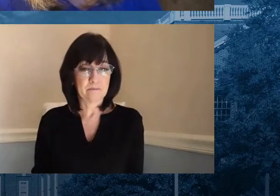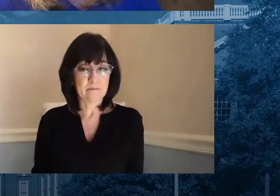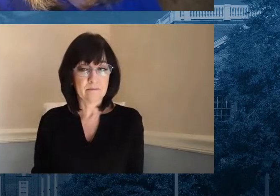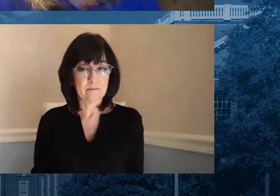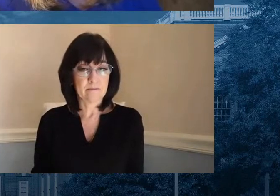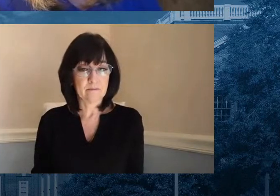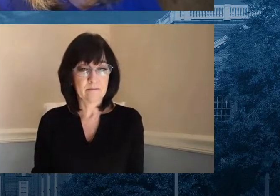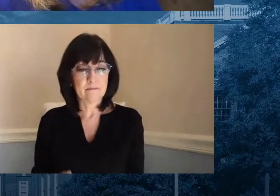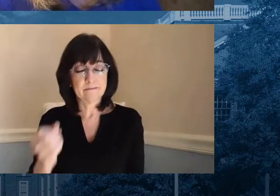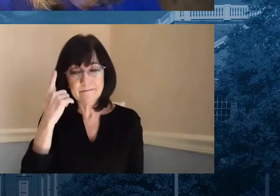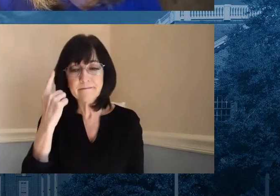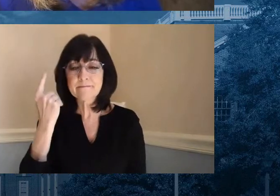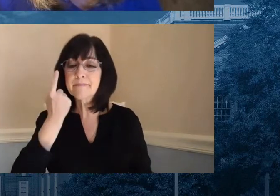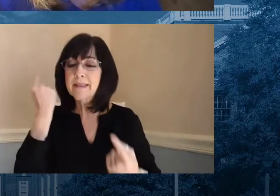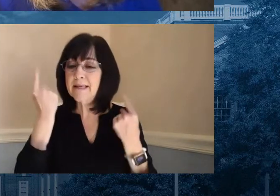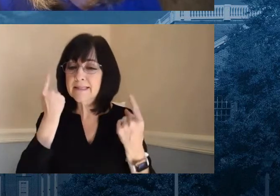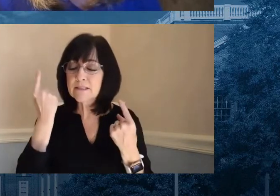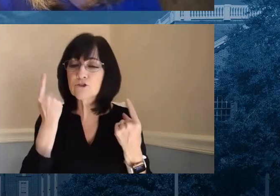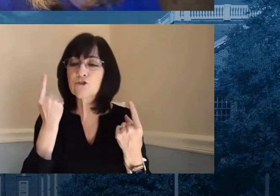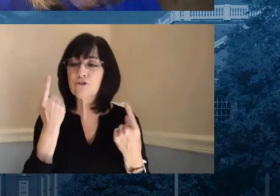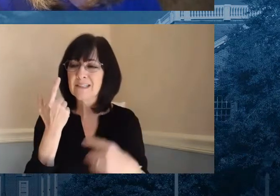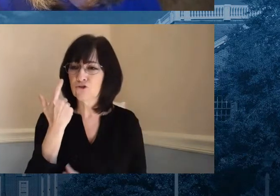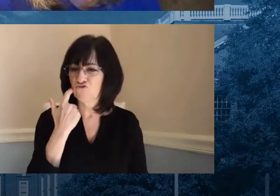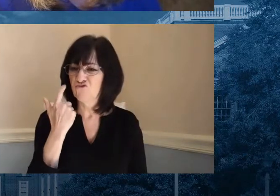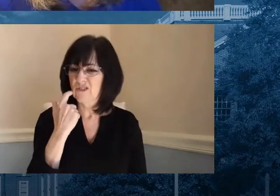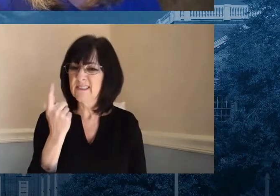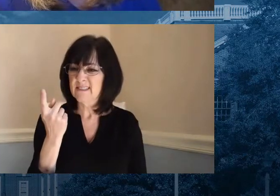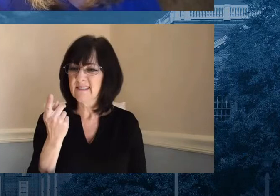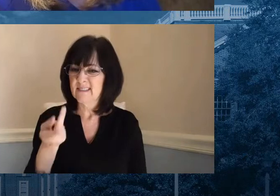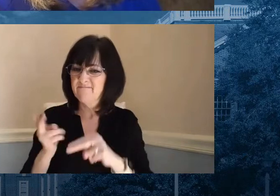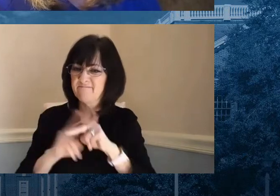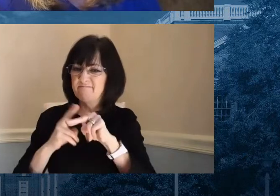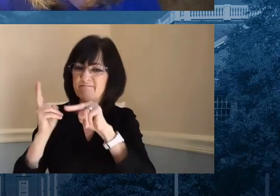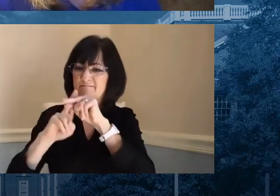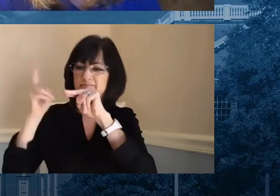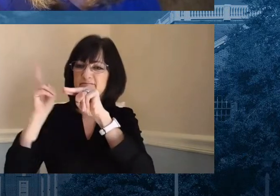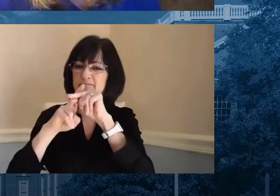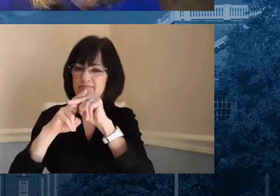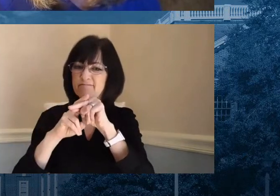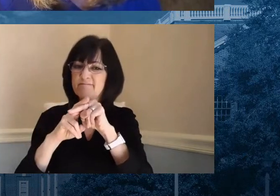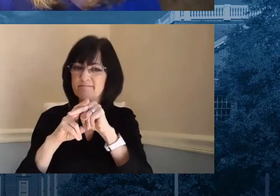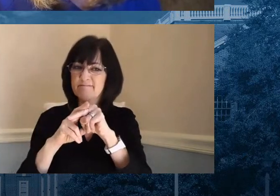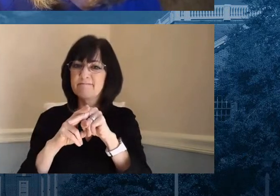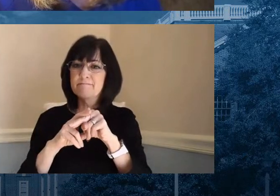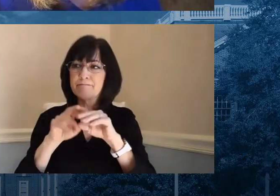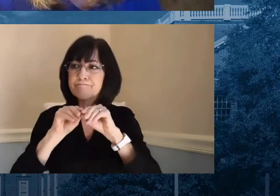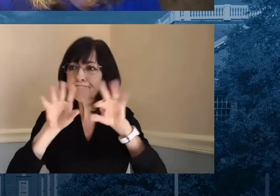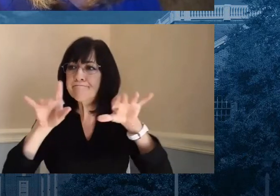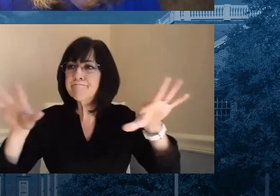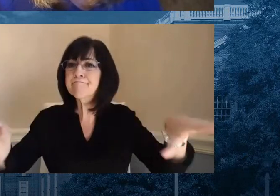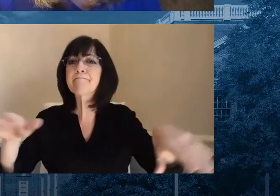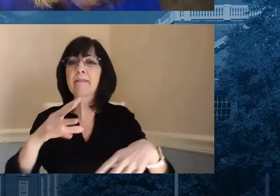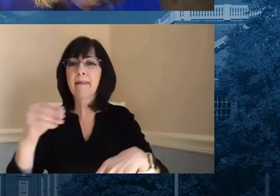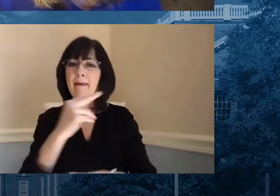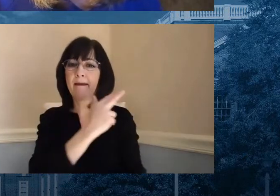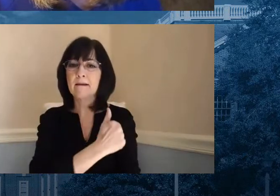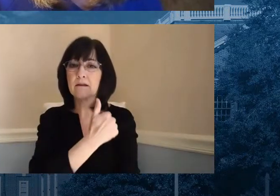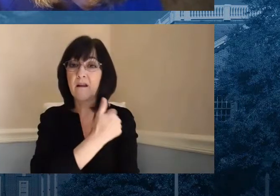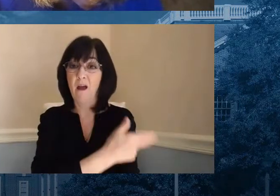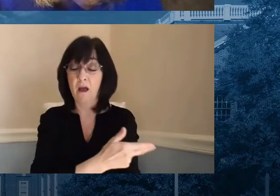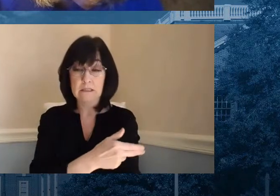Considering the recent rise in cases and hospitalizations, are there any restrictions or other measures you're